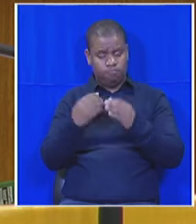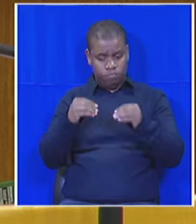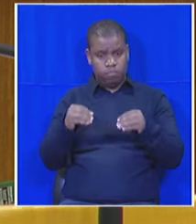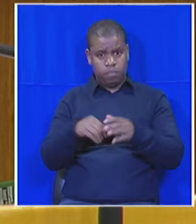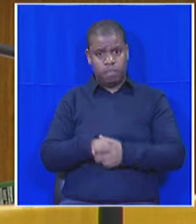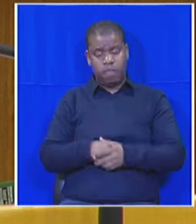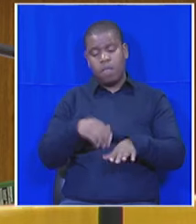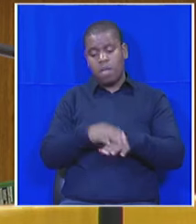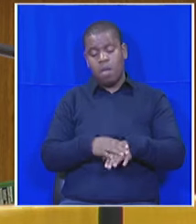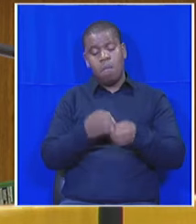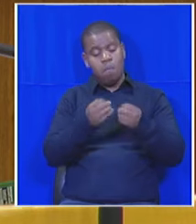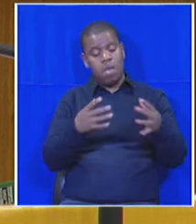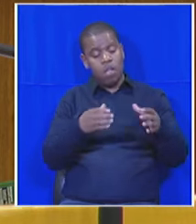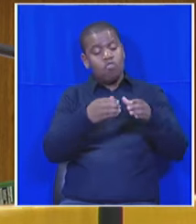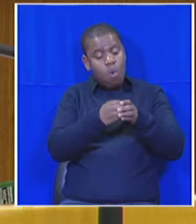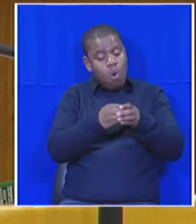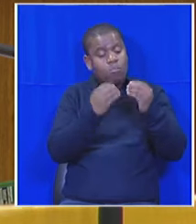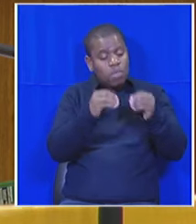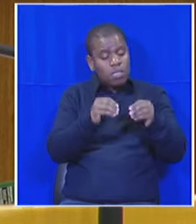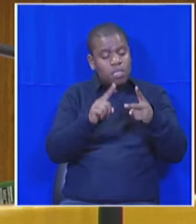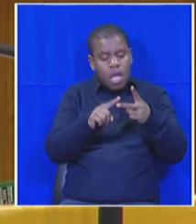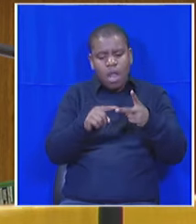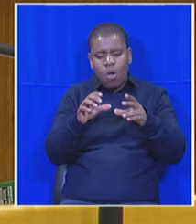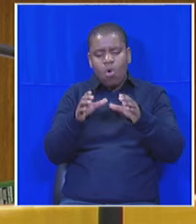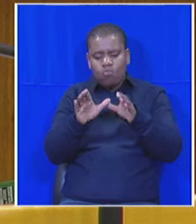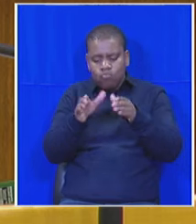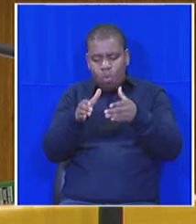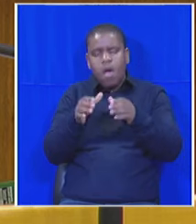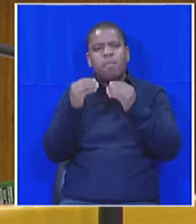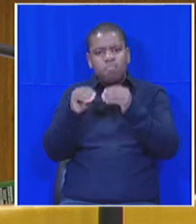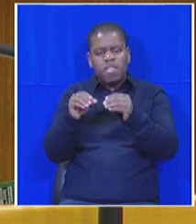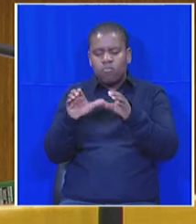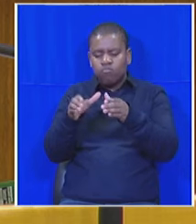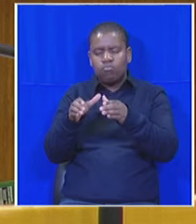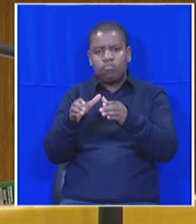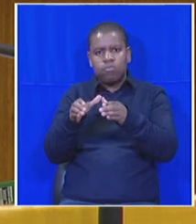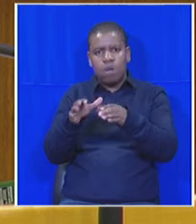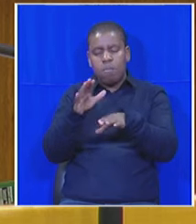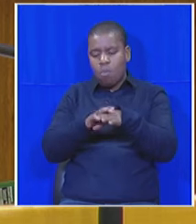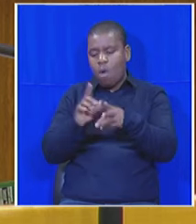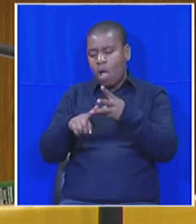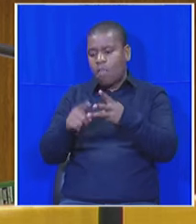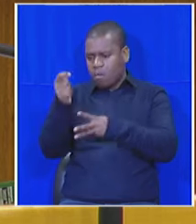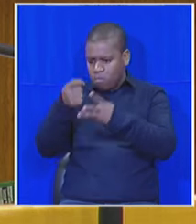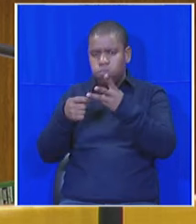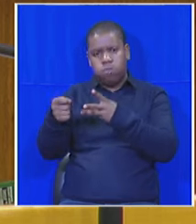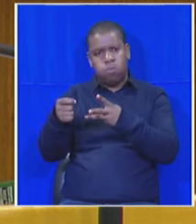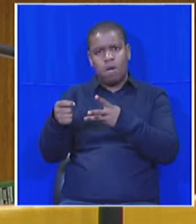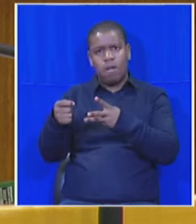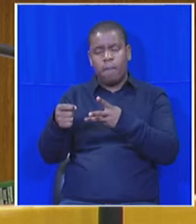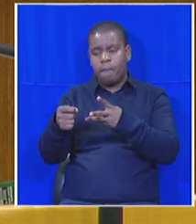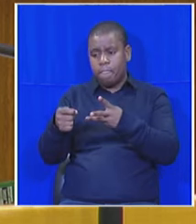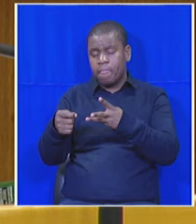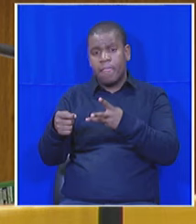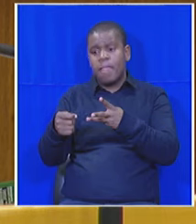will develop small businesses and cooperatives. Those who commercialize the misery of